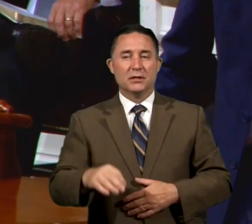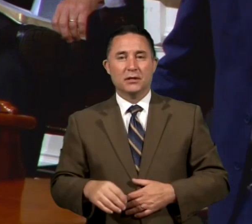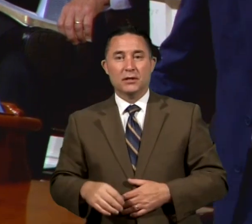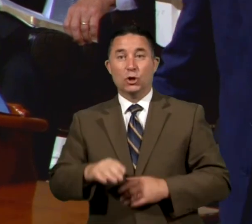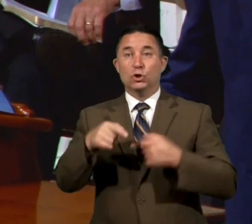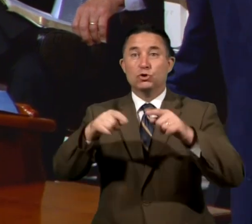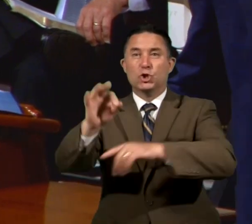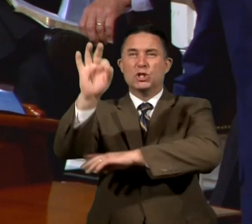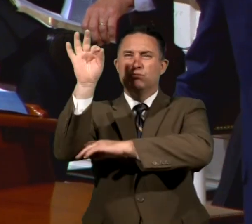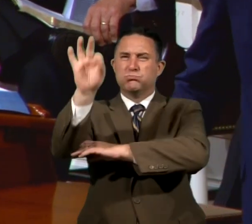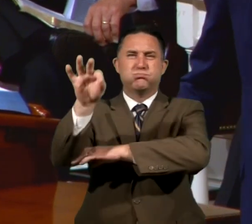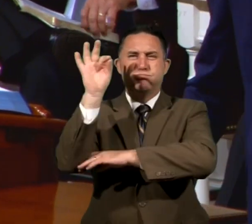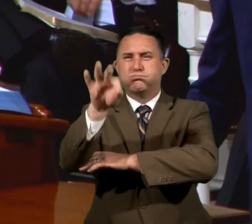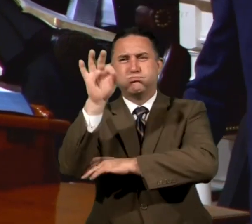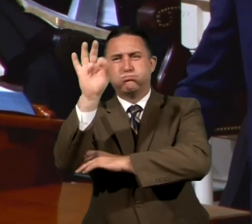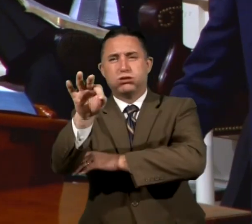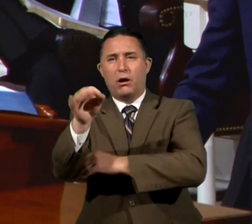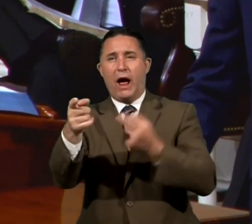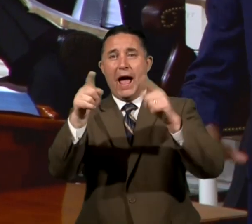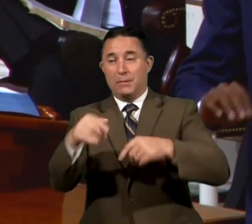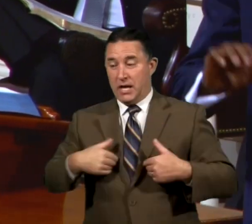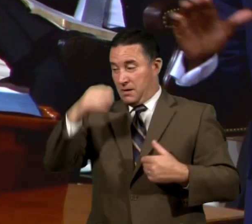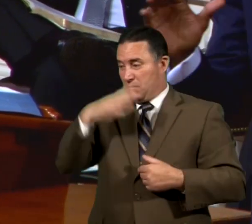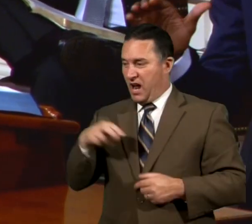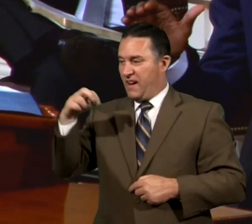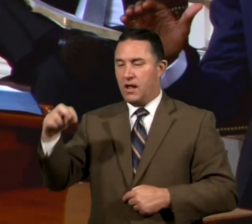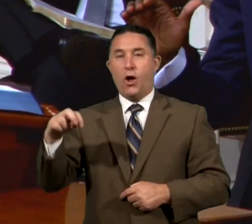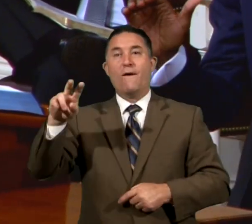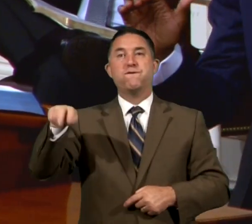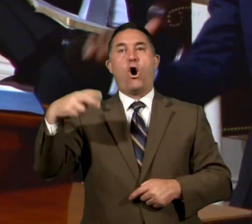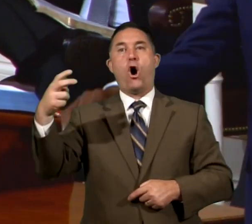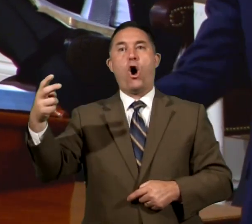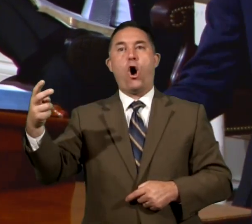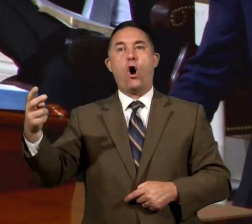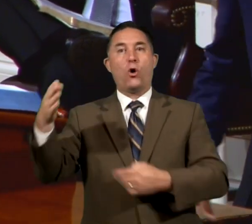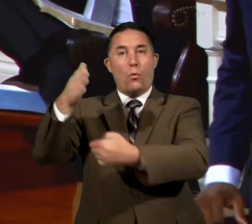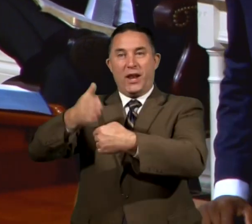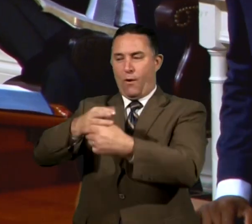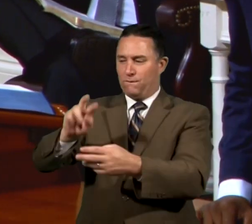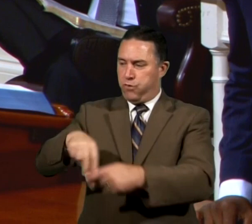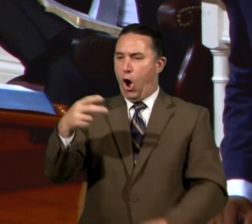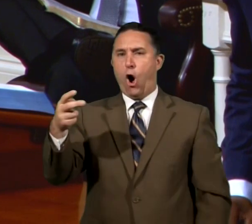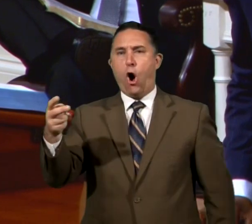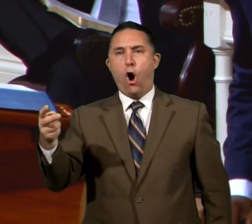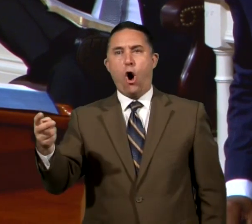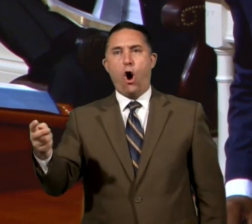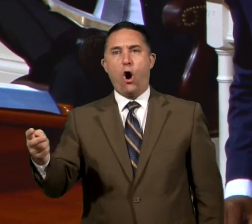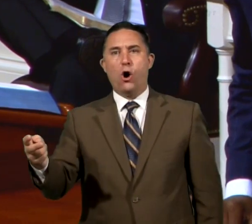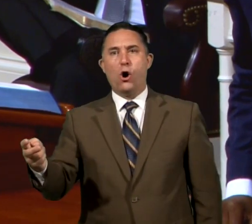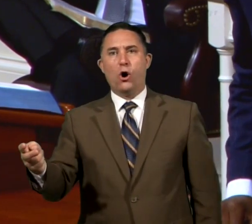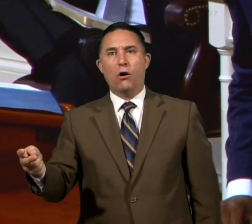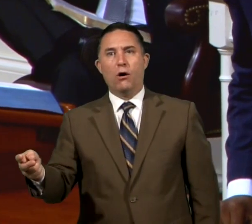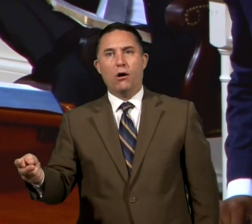In the middle of his preaching, this young man falls out of this window.